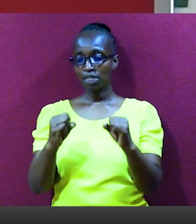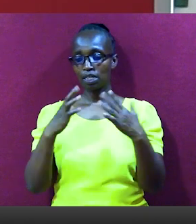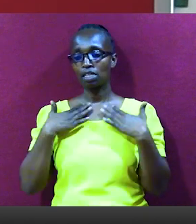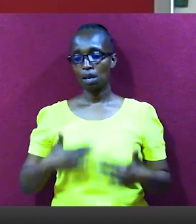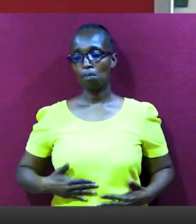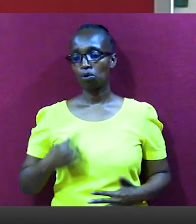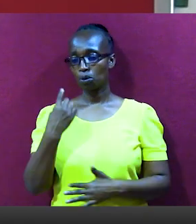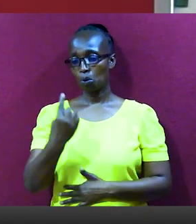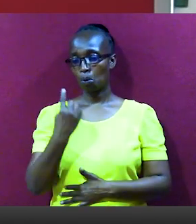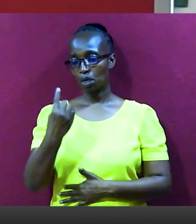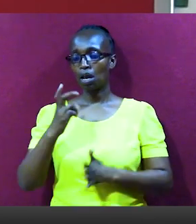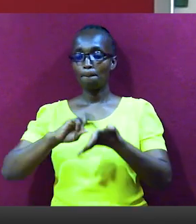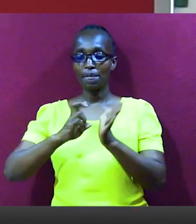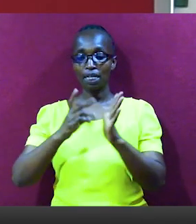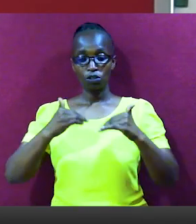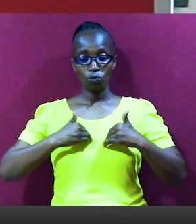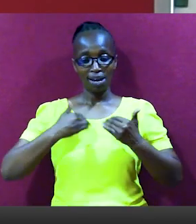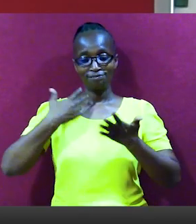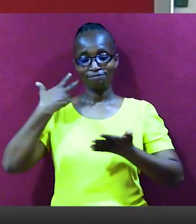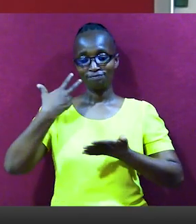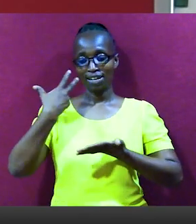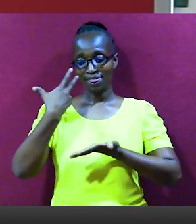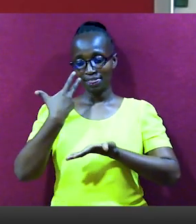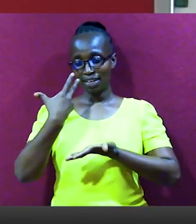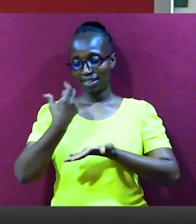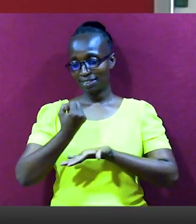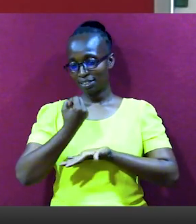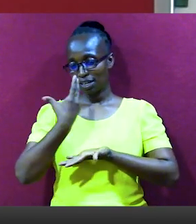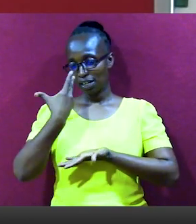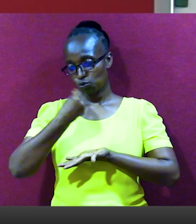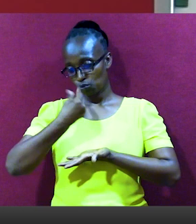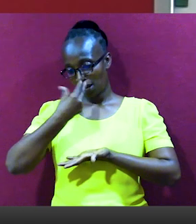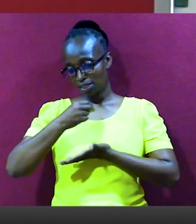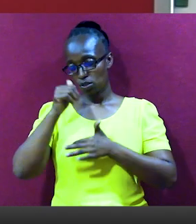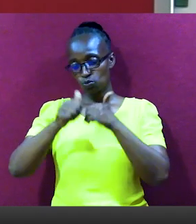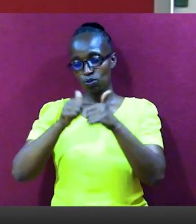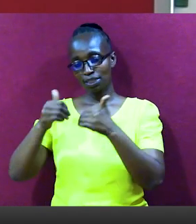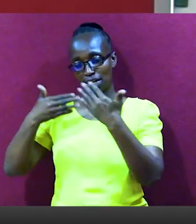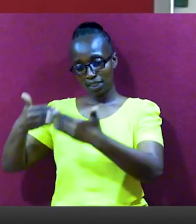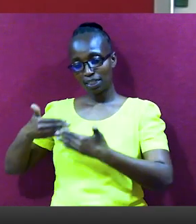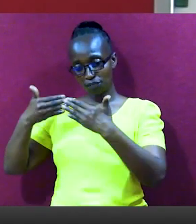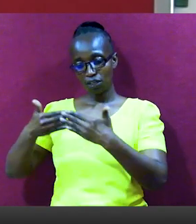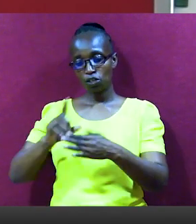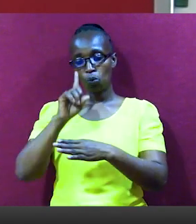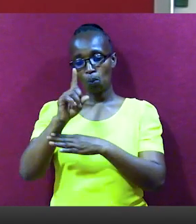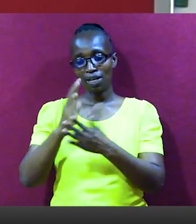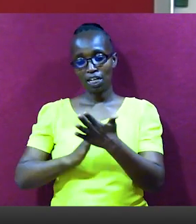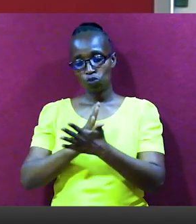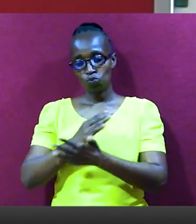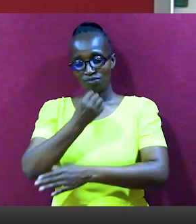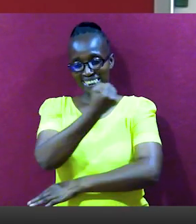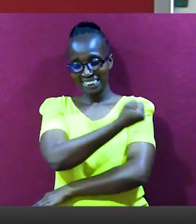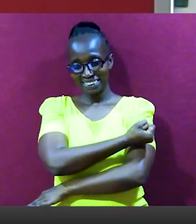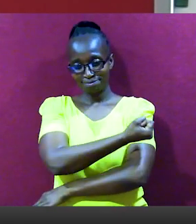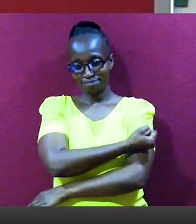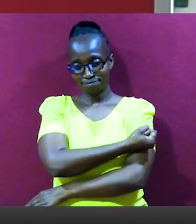imperfecta, but we have a solution for strengthening the bones. So there are some drugs that will help to strengthen bones, and usually